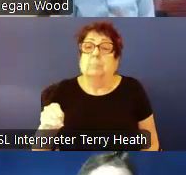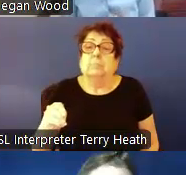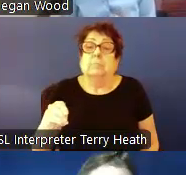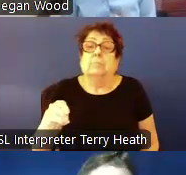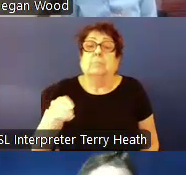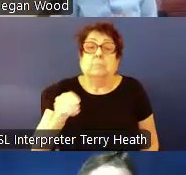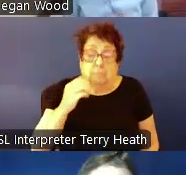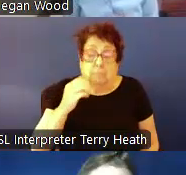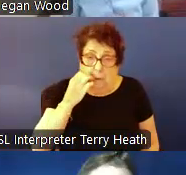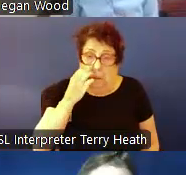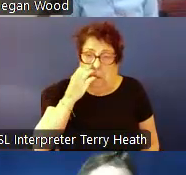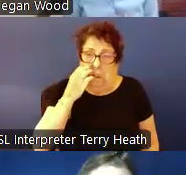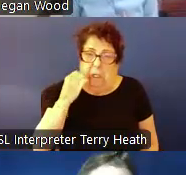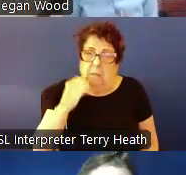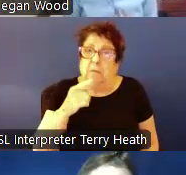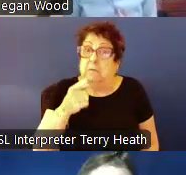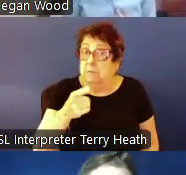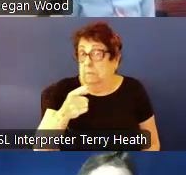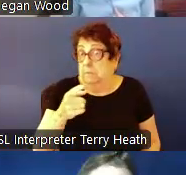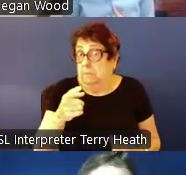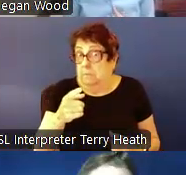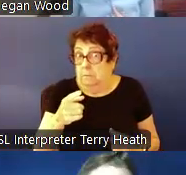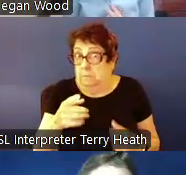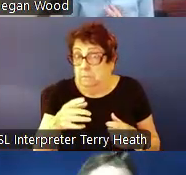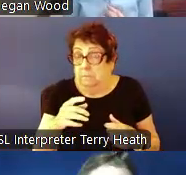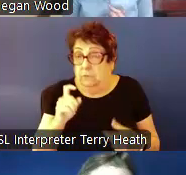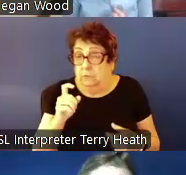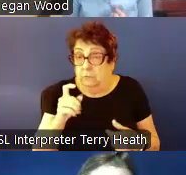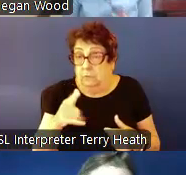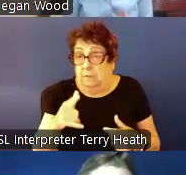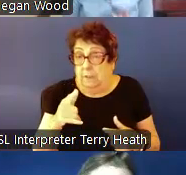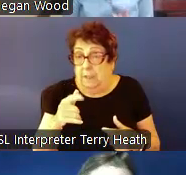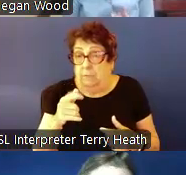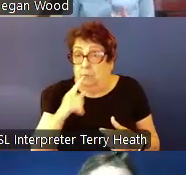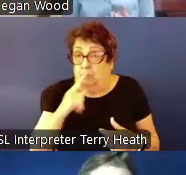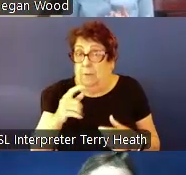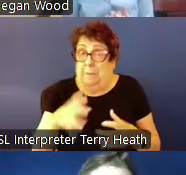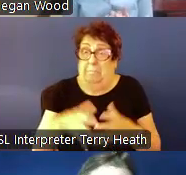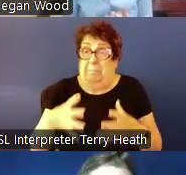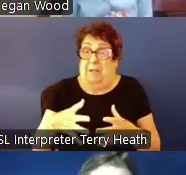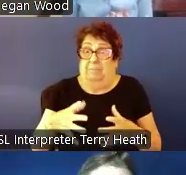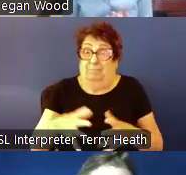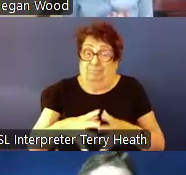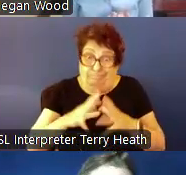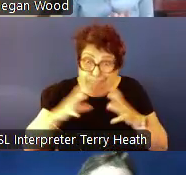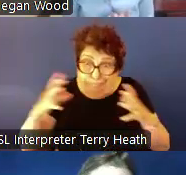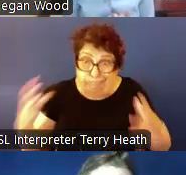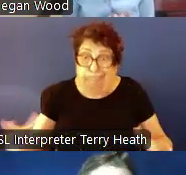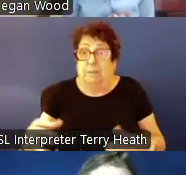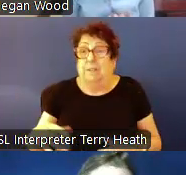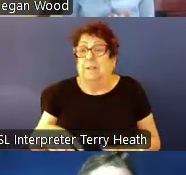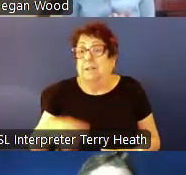also, you know, pretty comparable to other years. So housing issues are one of our biggest challenges,